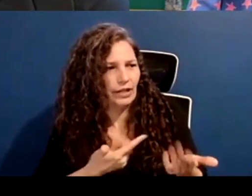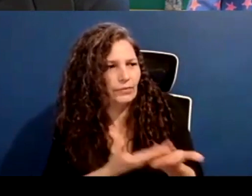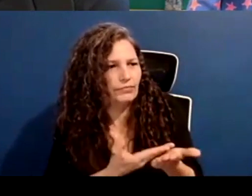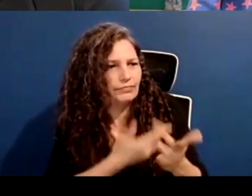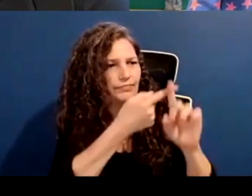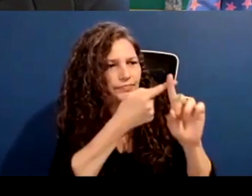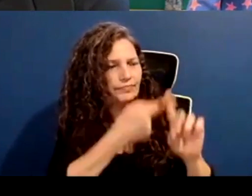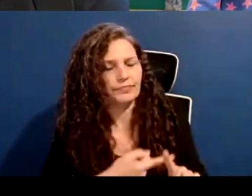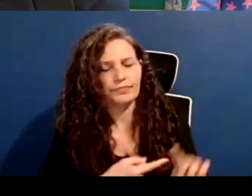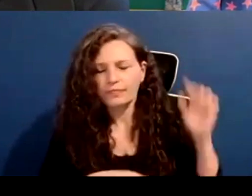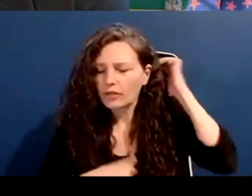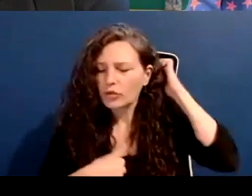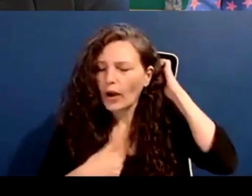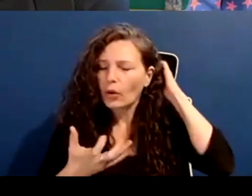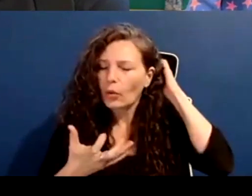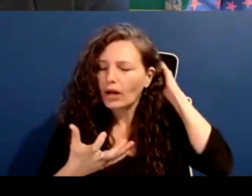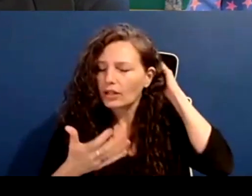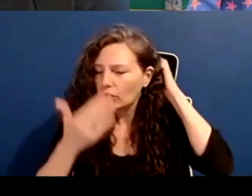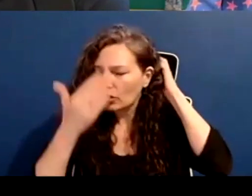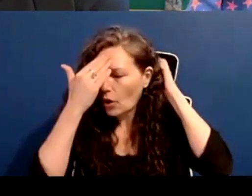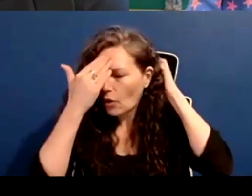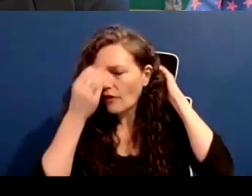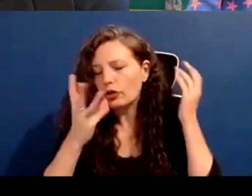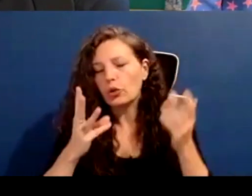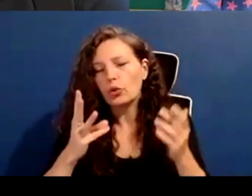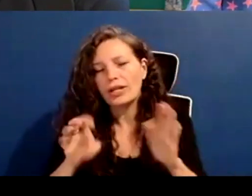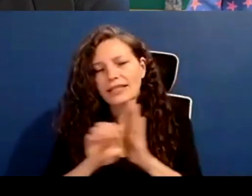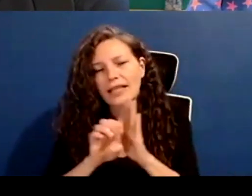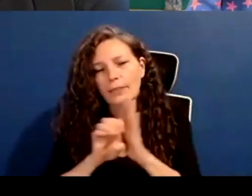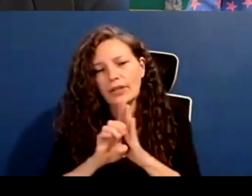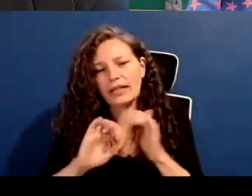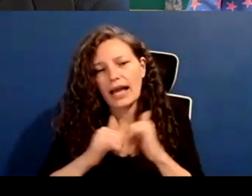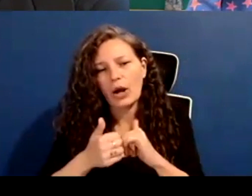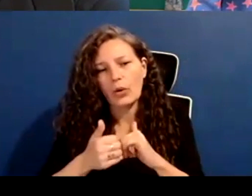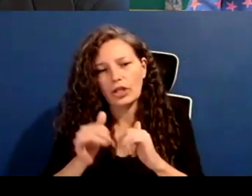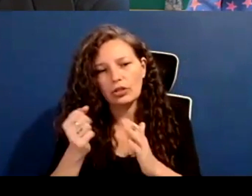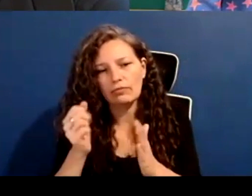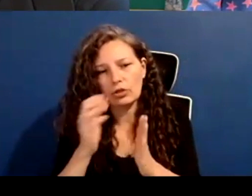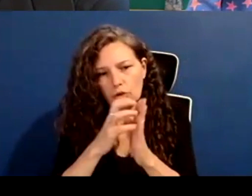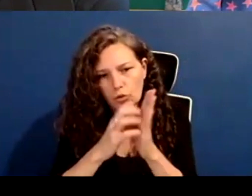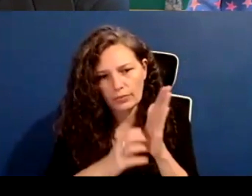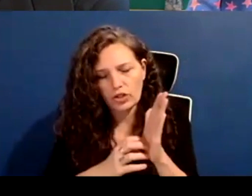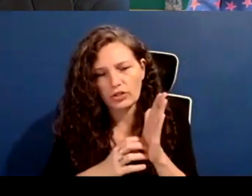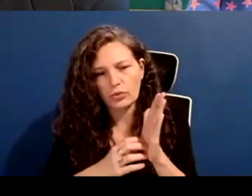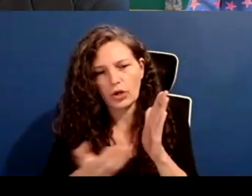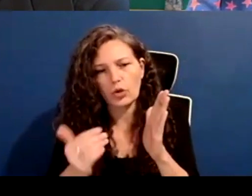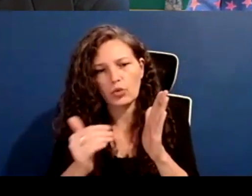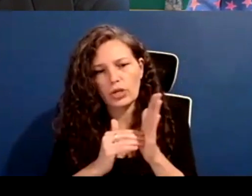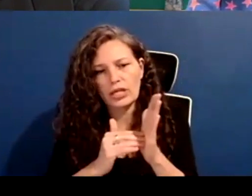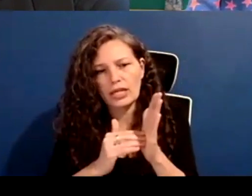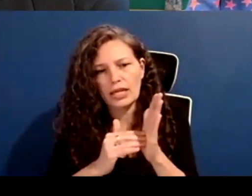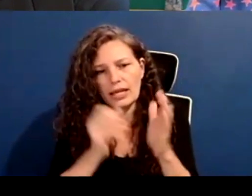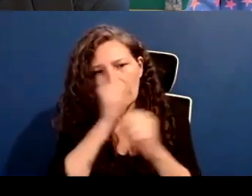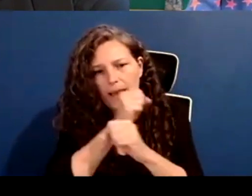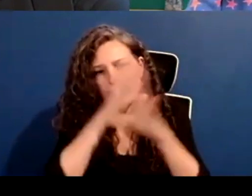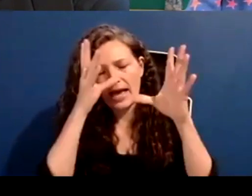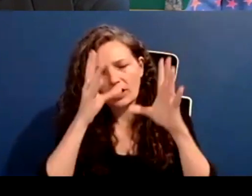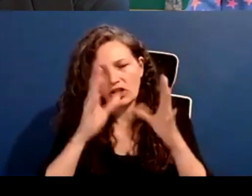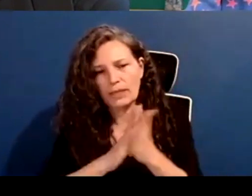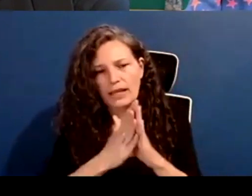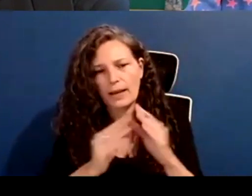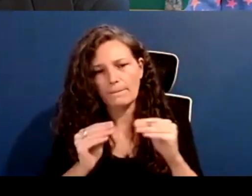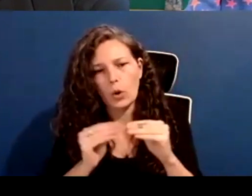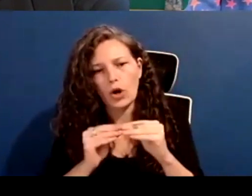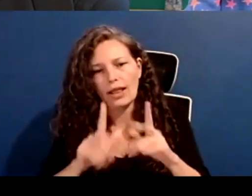those scriptures have been reimagined, or how they could be reimagined to be more life-affirming for the